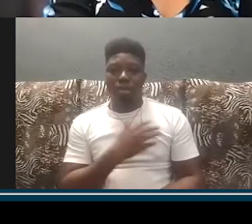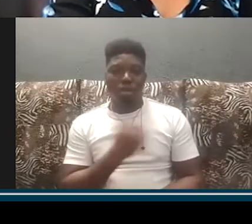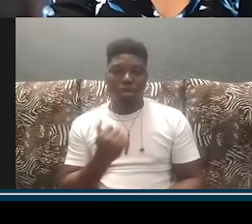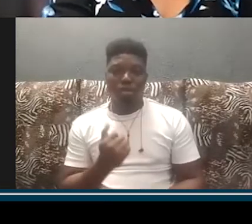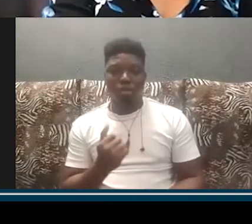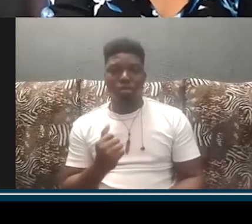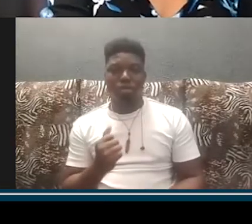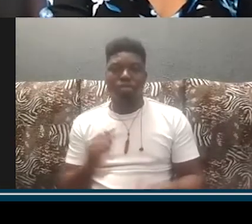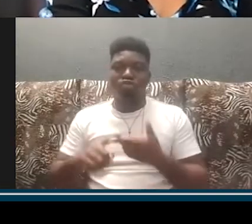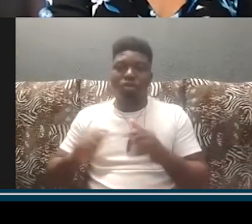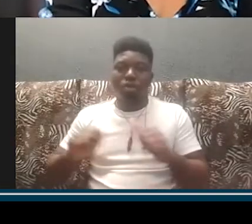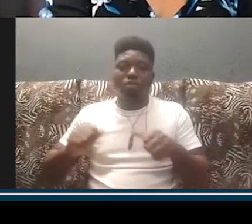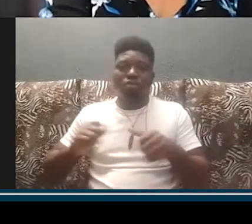society?